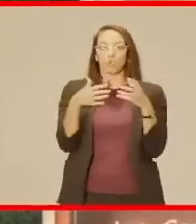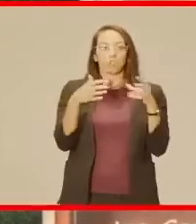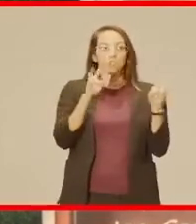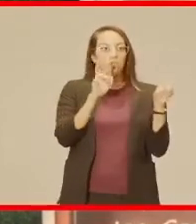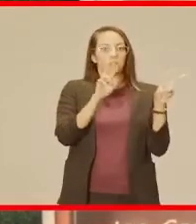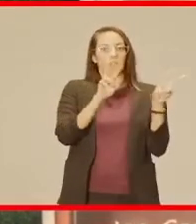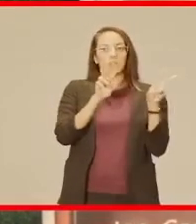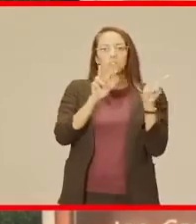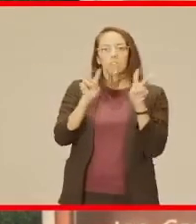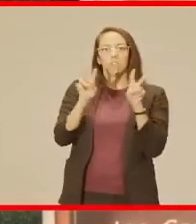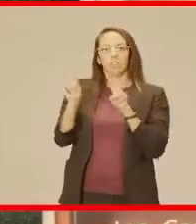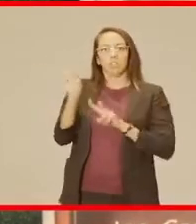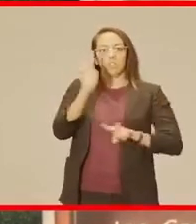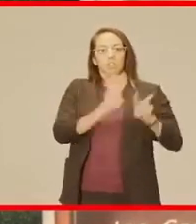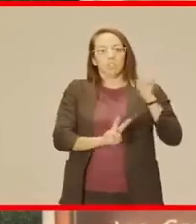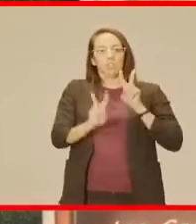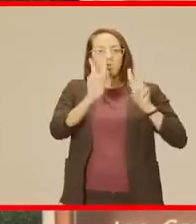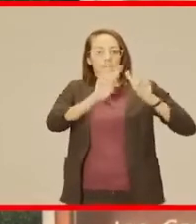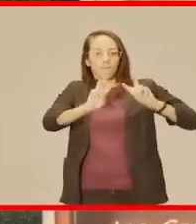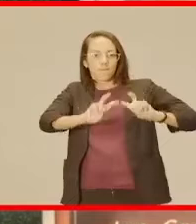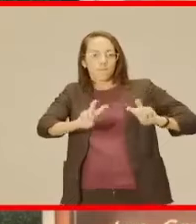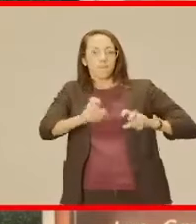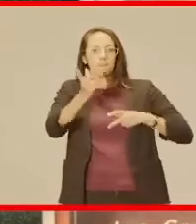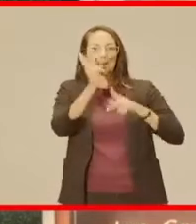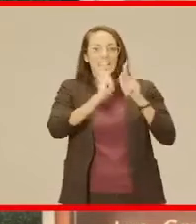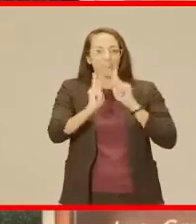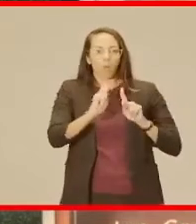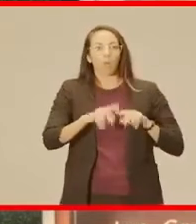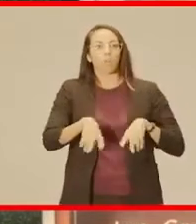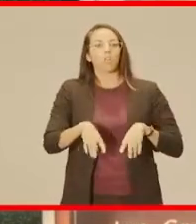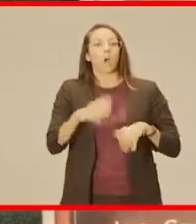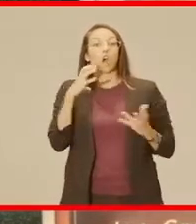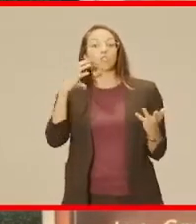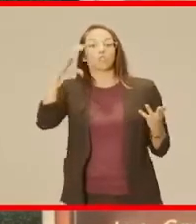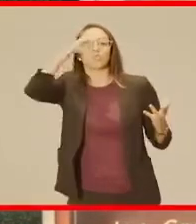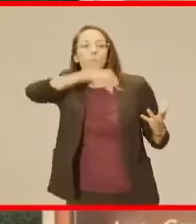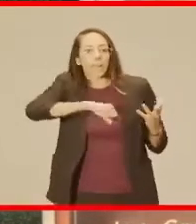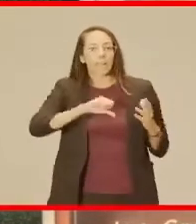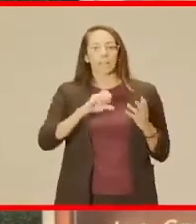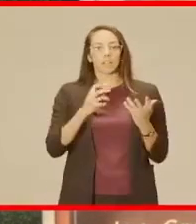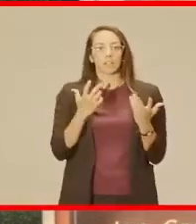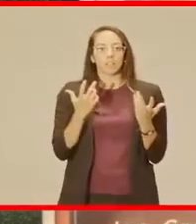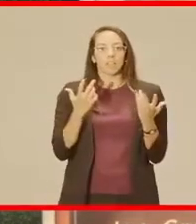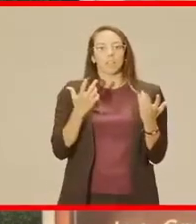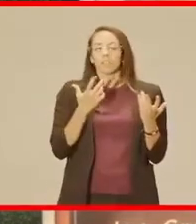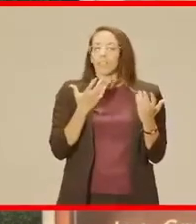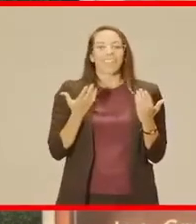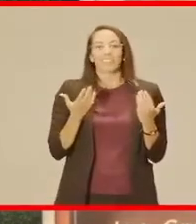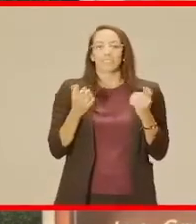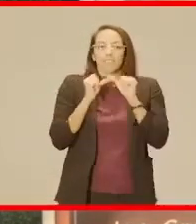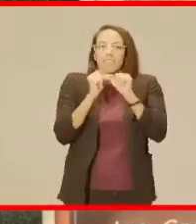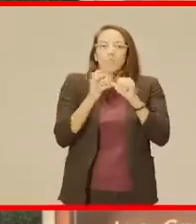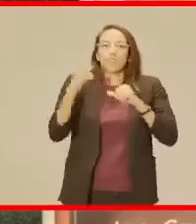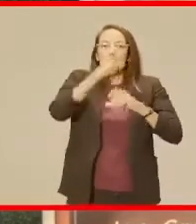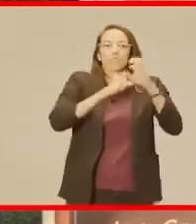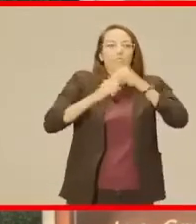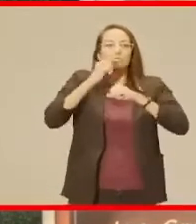on how society builds itself, assuming that most people have certain abilities.